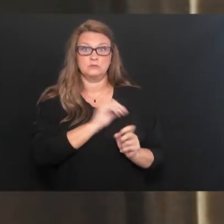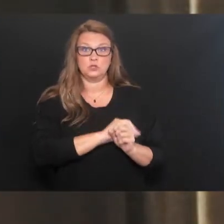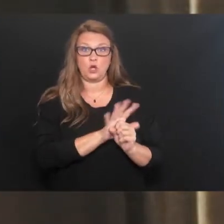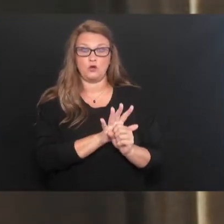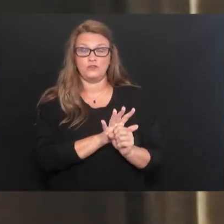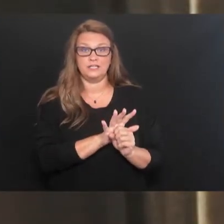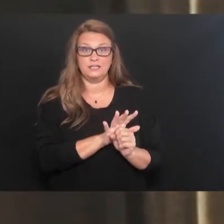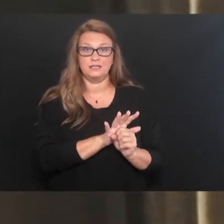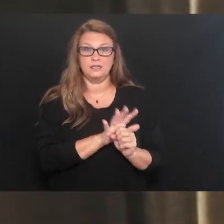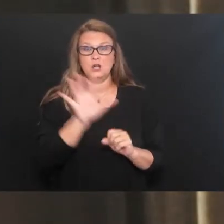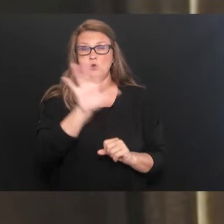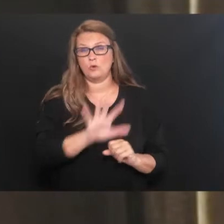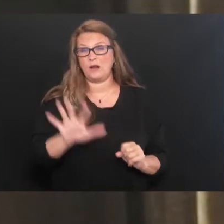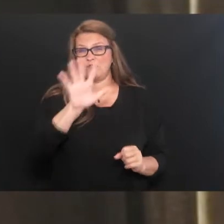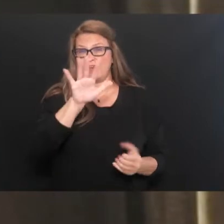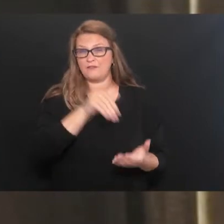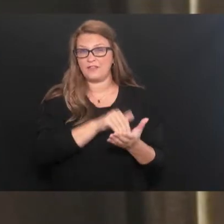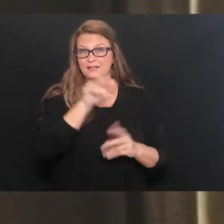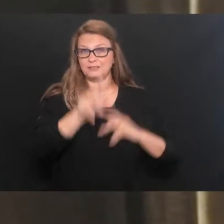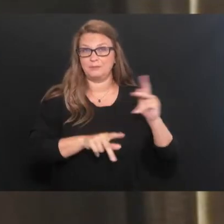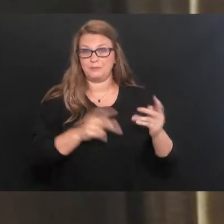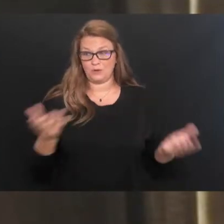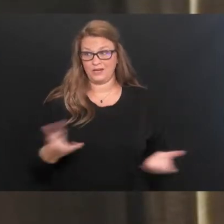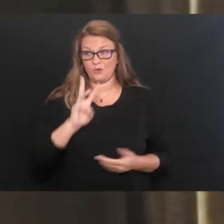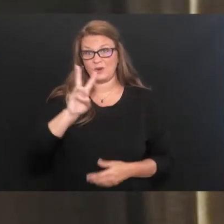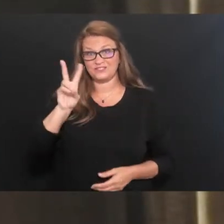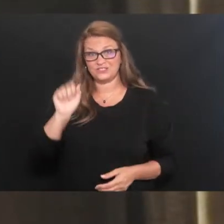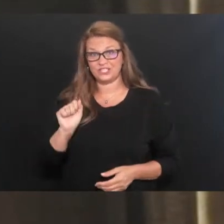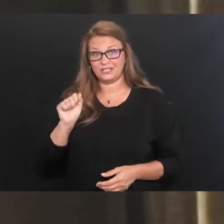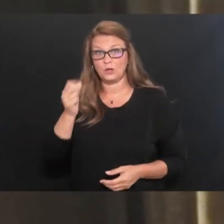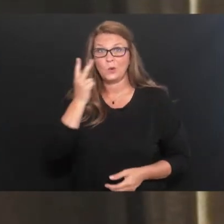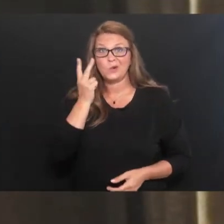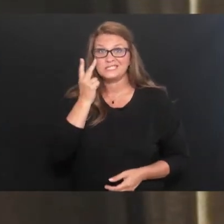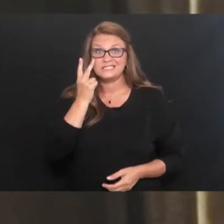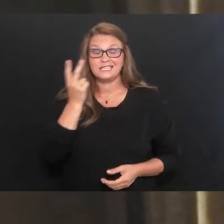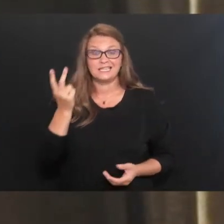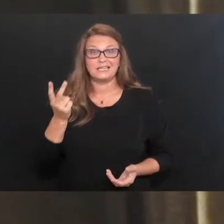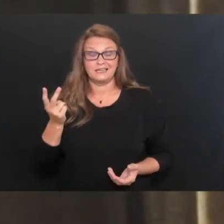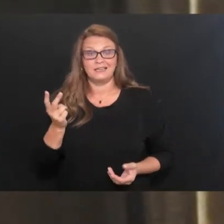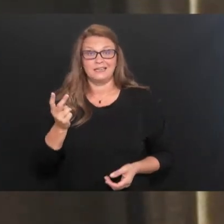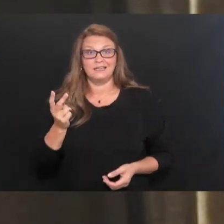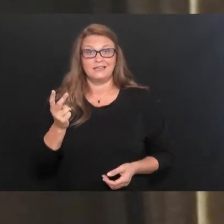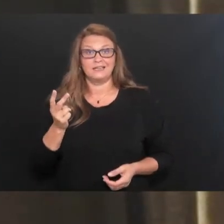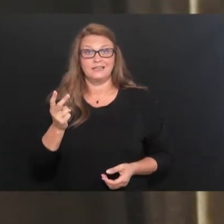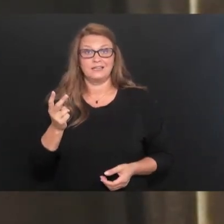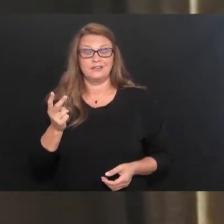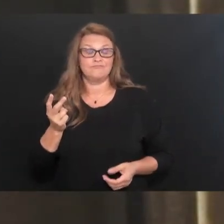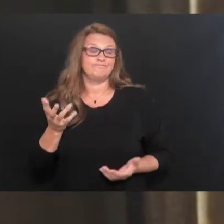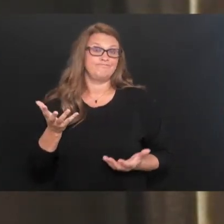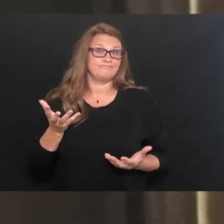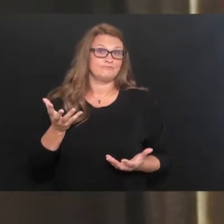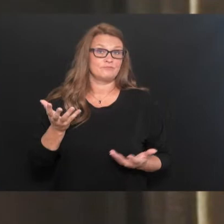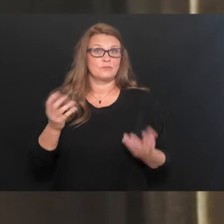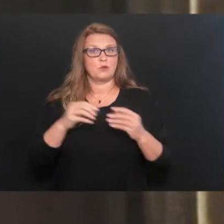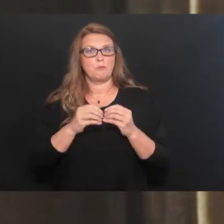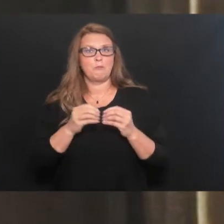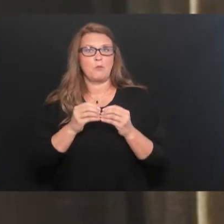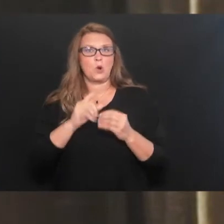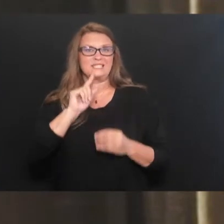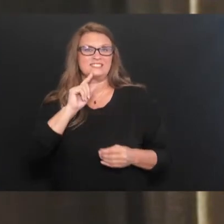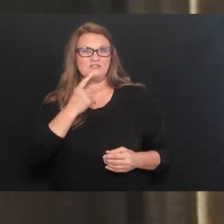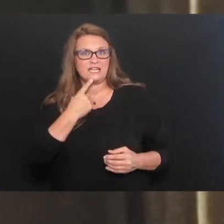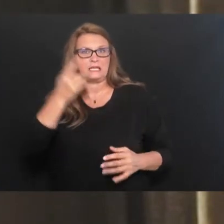people. And as we look at West Virginia, we see that certainly the more severely